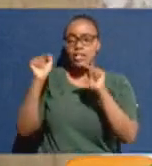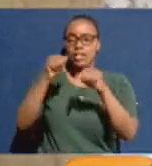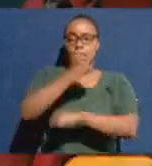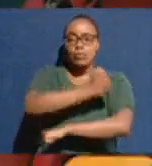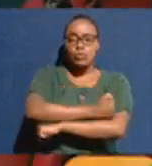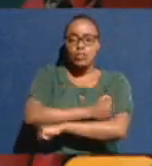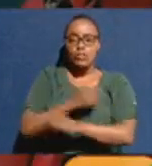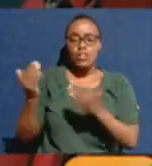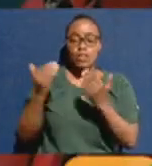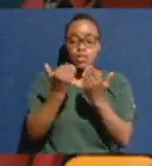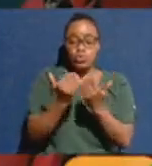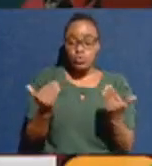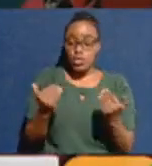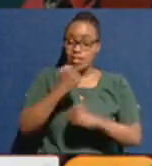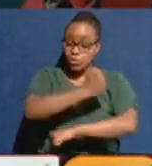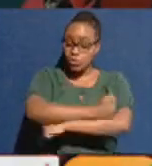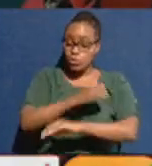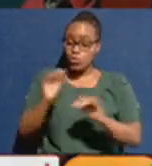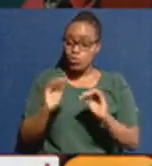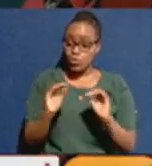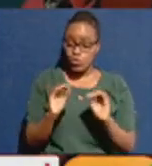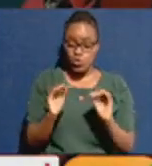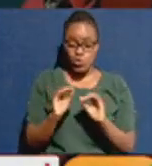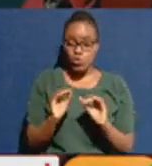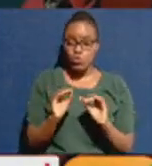don't bring the children to school unless they are forced.